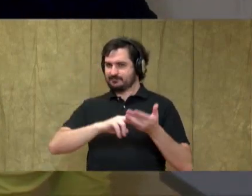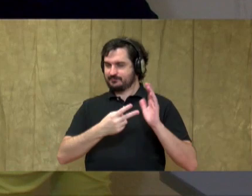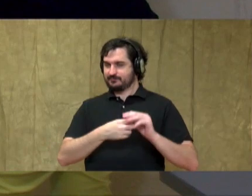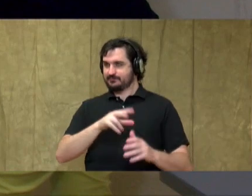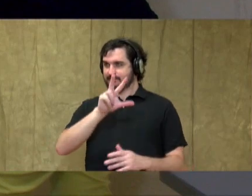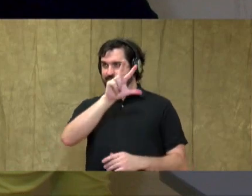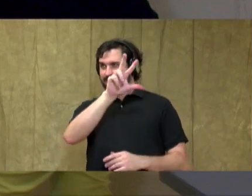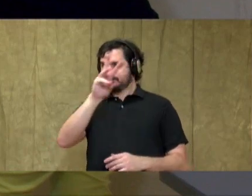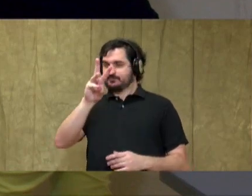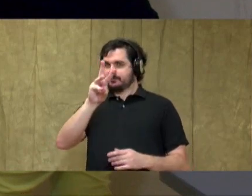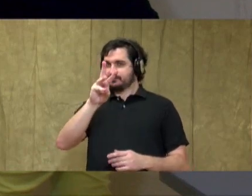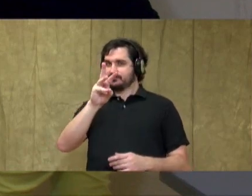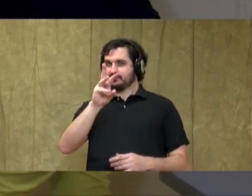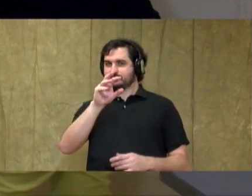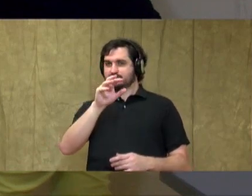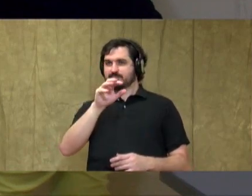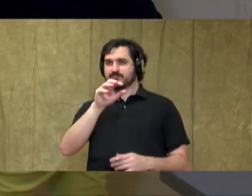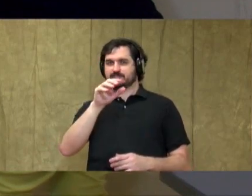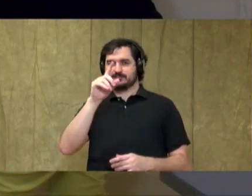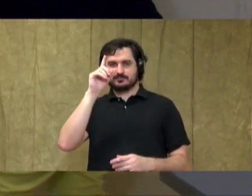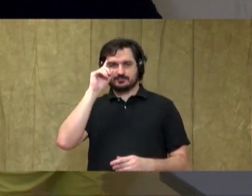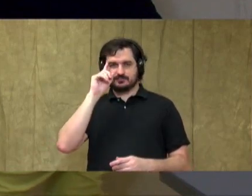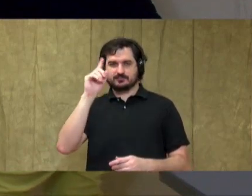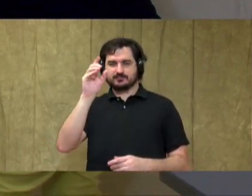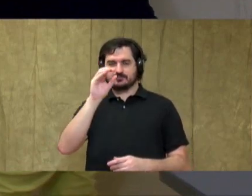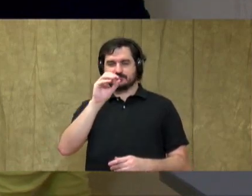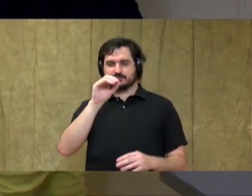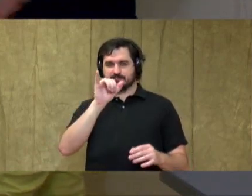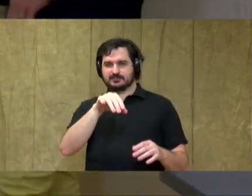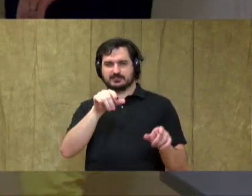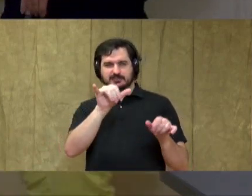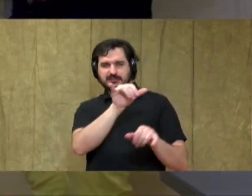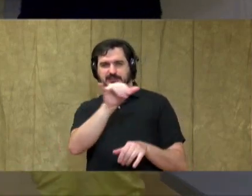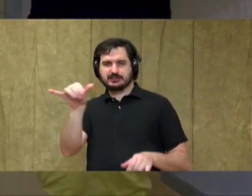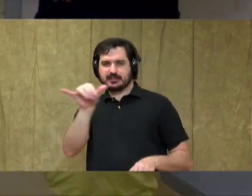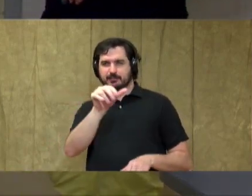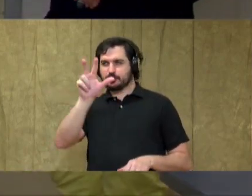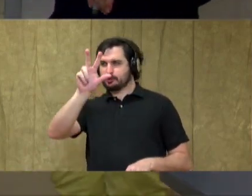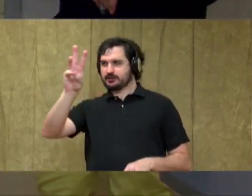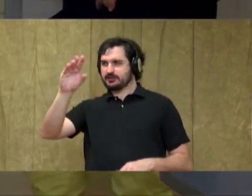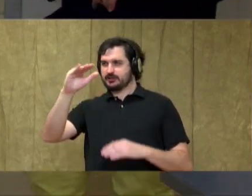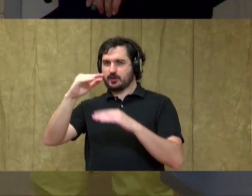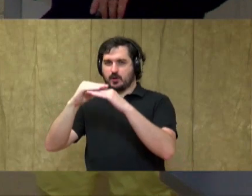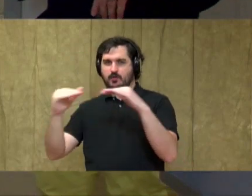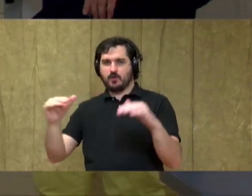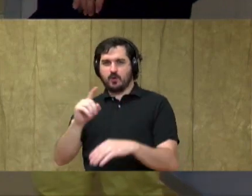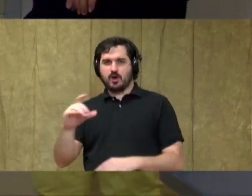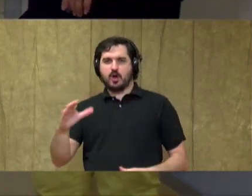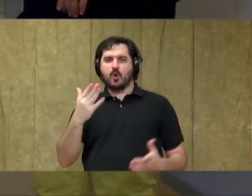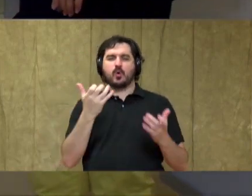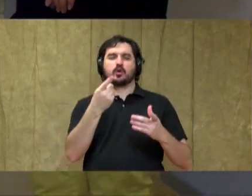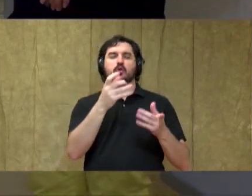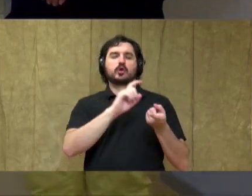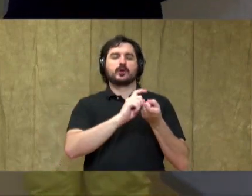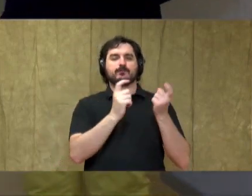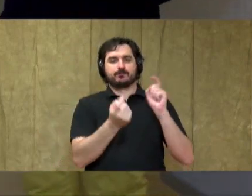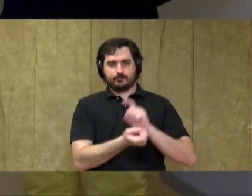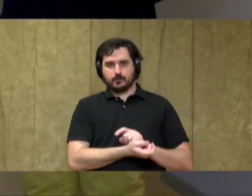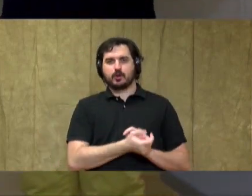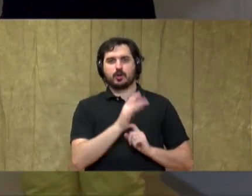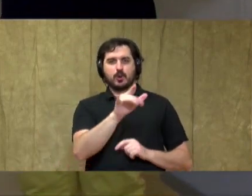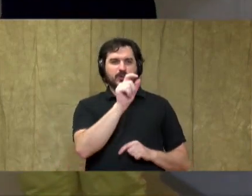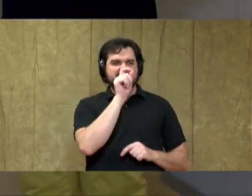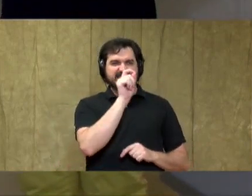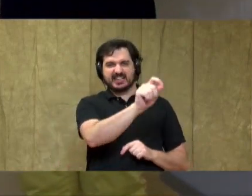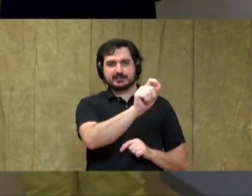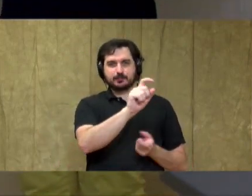is the same as 36 hundredths. So I want you to convert your amounts into fractions